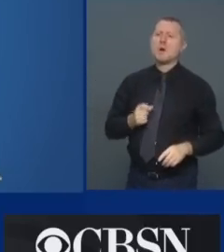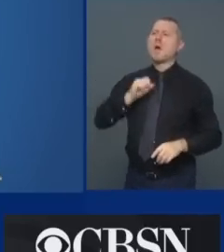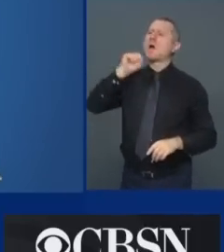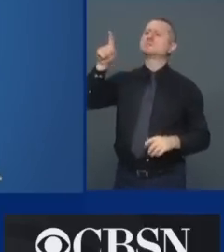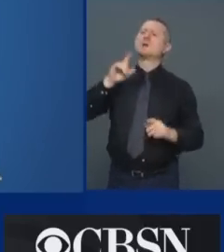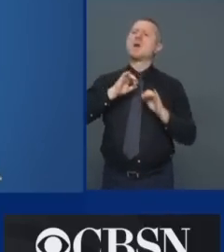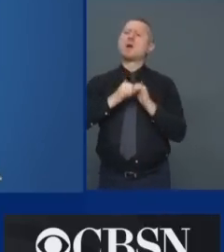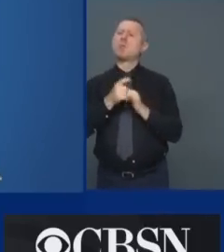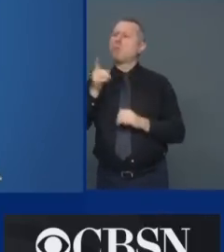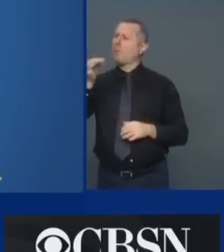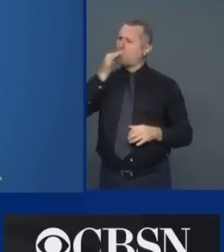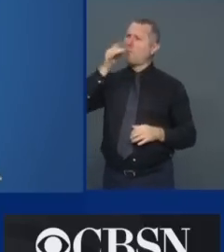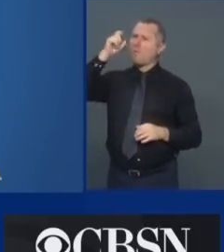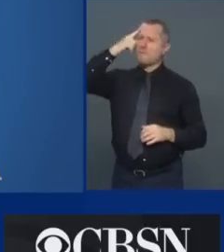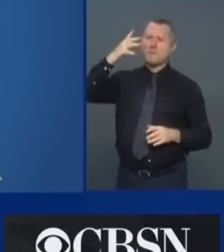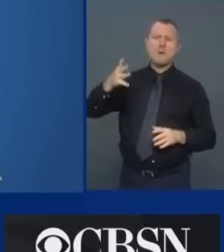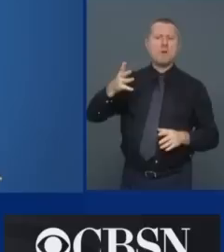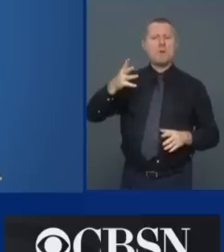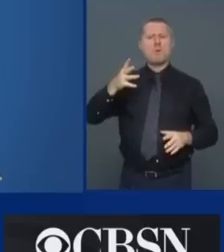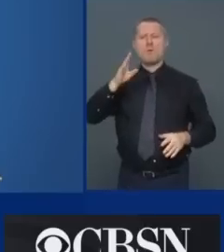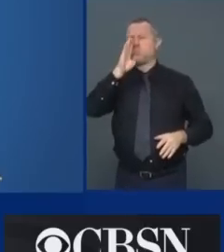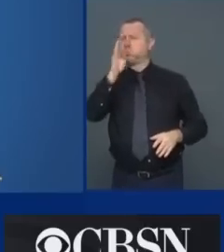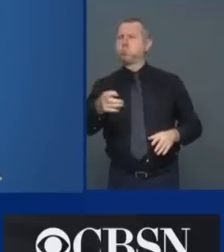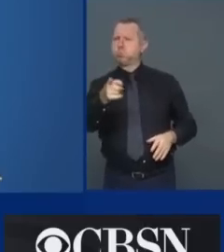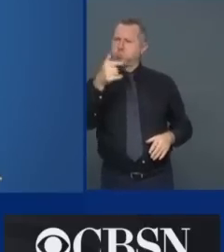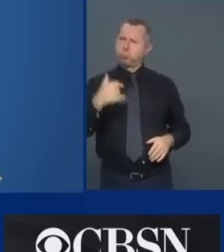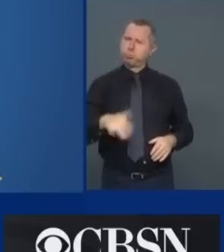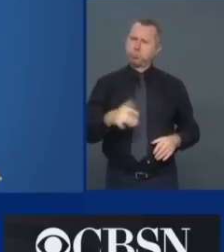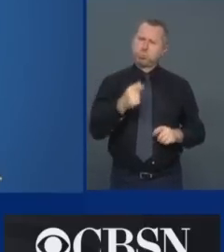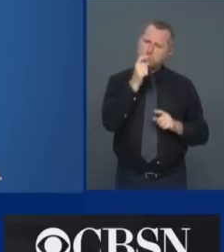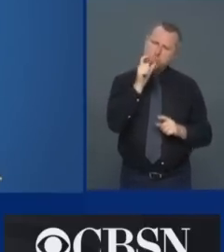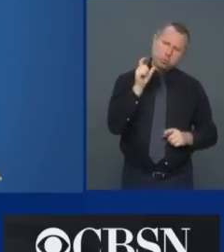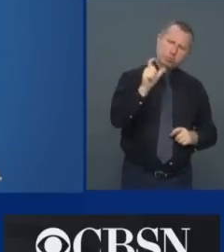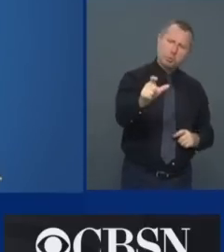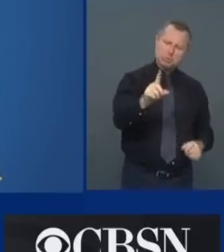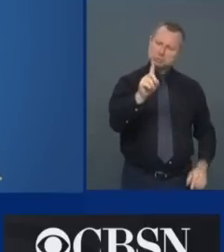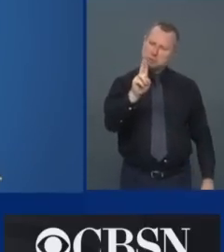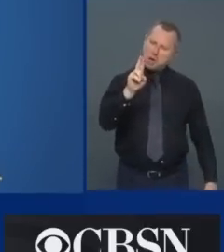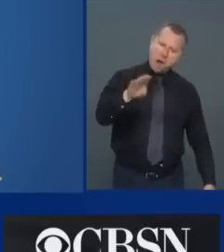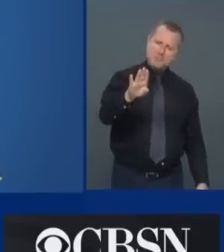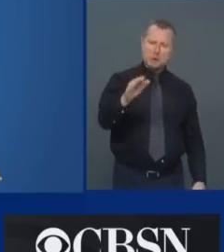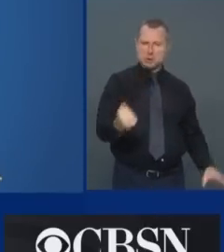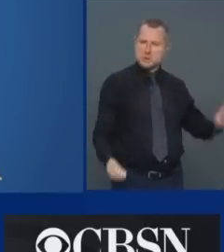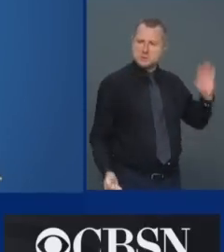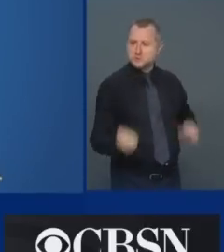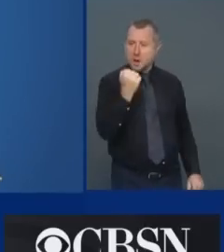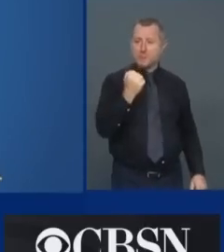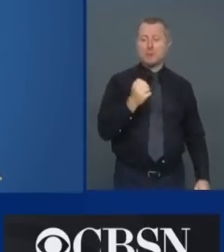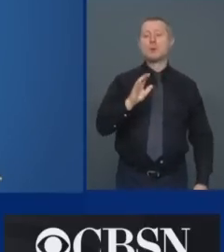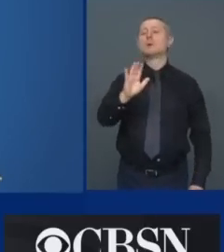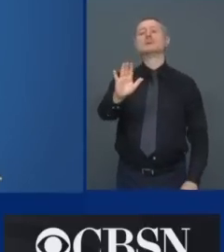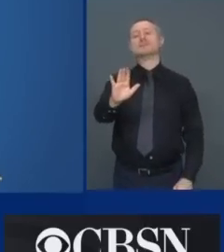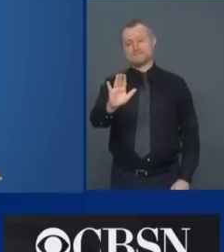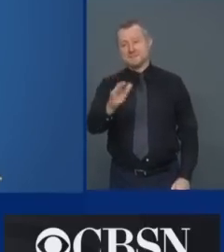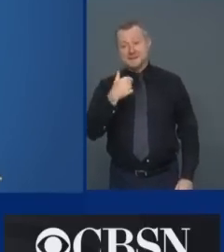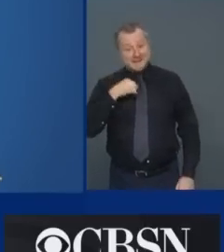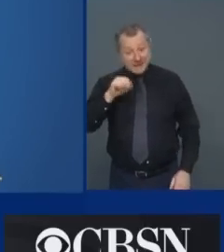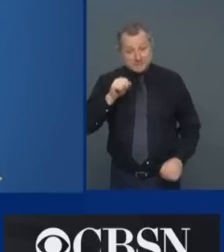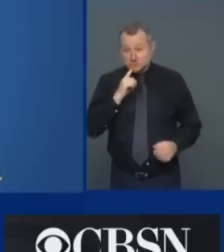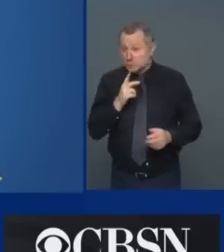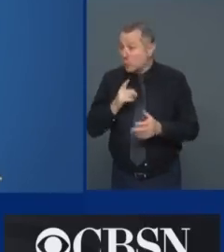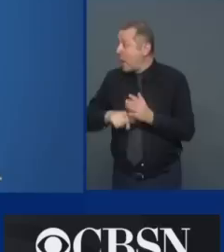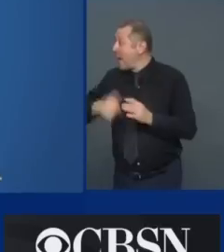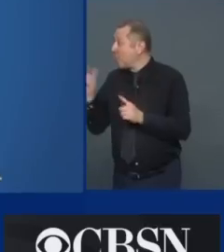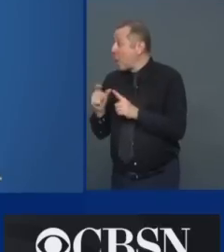harsh word, dumb. It's just non-gubernatorial. Because it's dumb. I don't know what else to say. I've